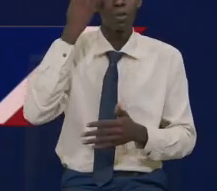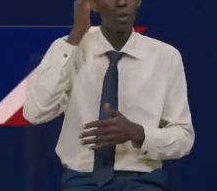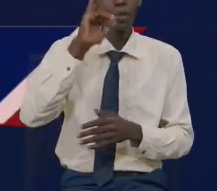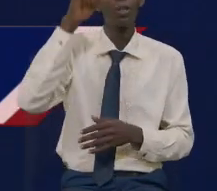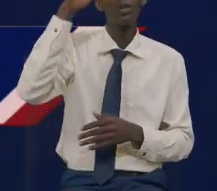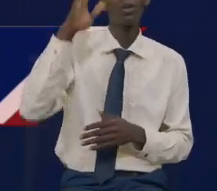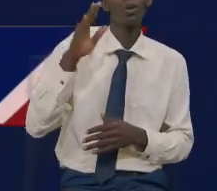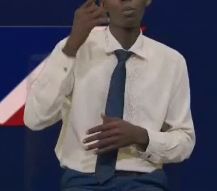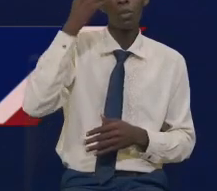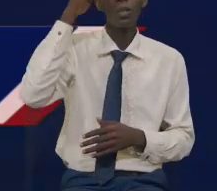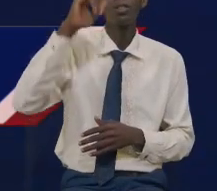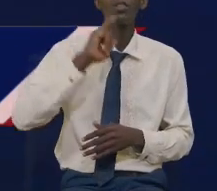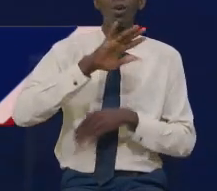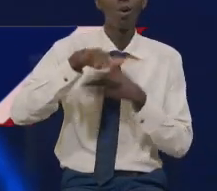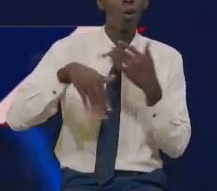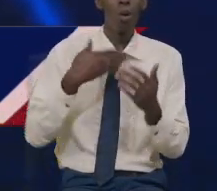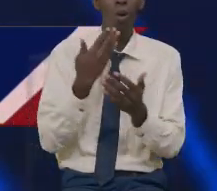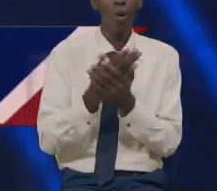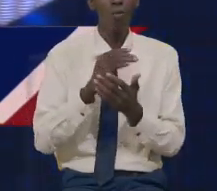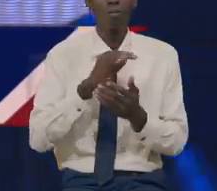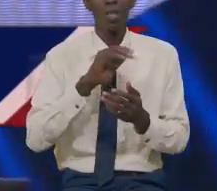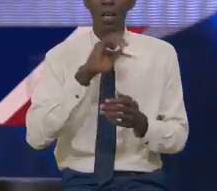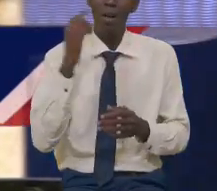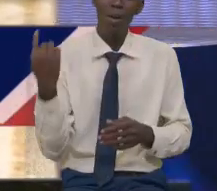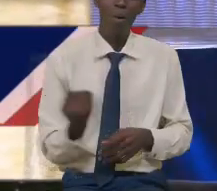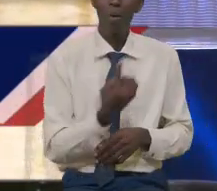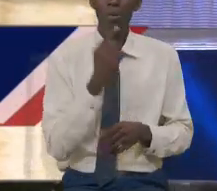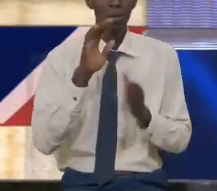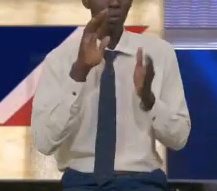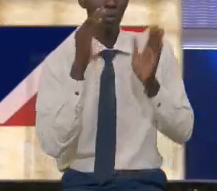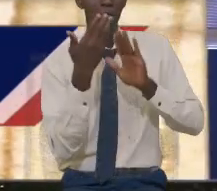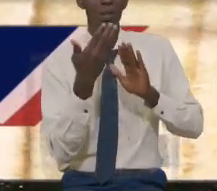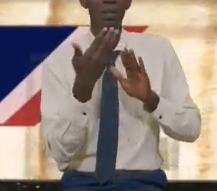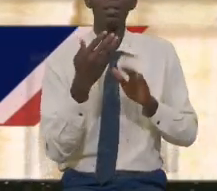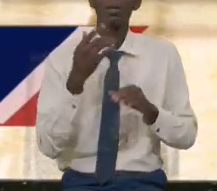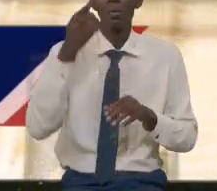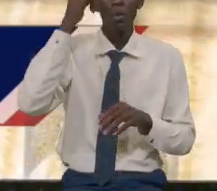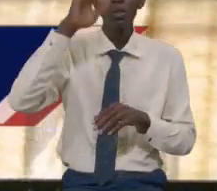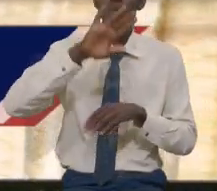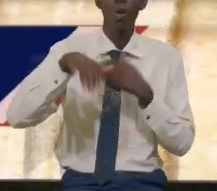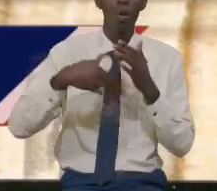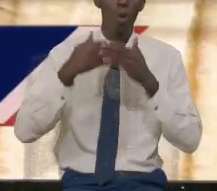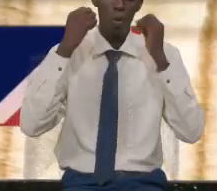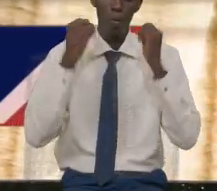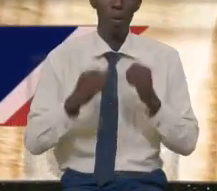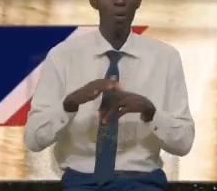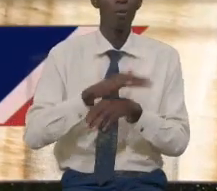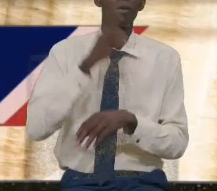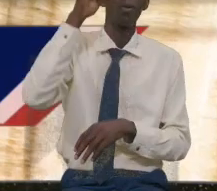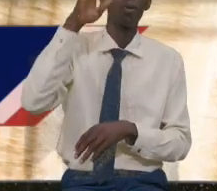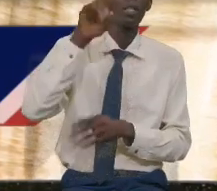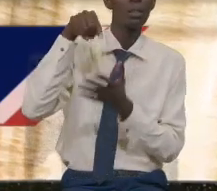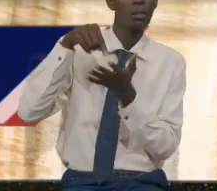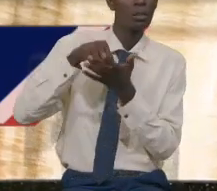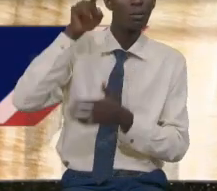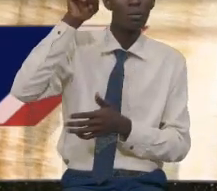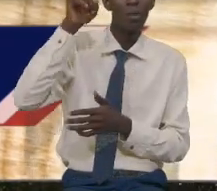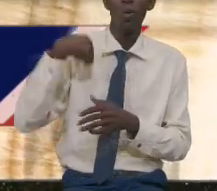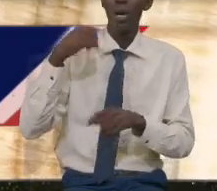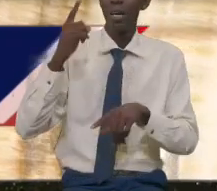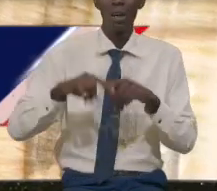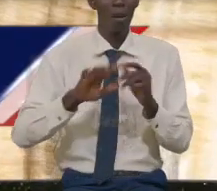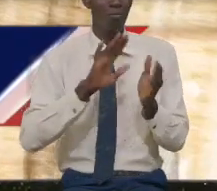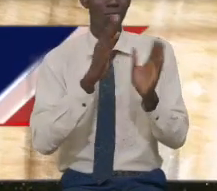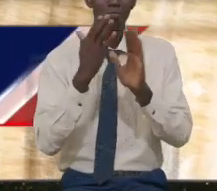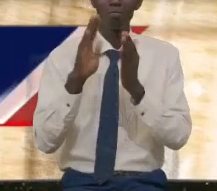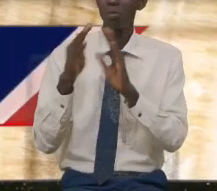Because he's omnipresent. Why? Because he's omnipotent. This God that we cannot compare with